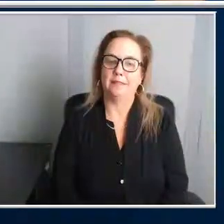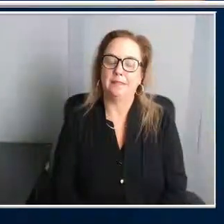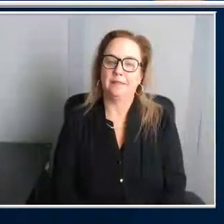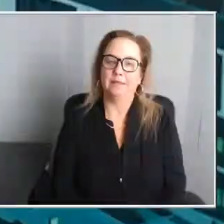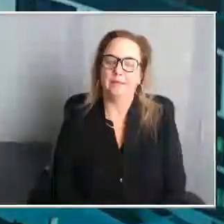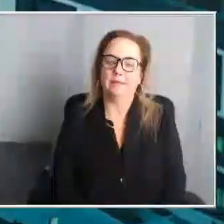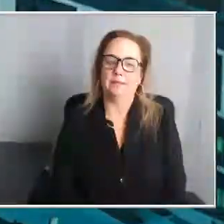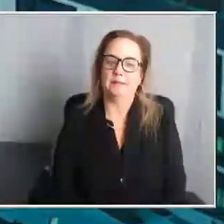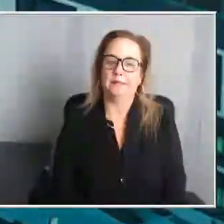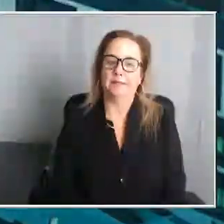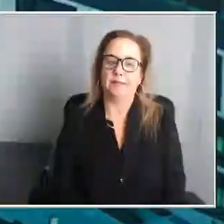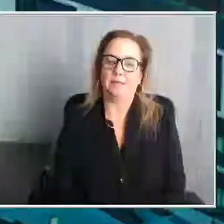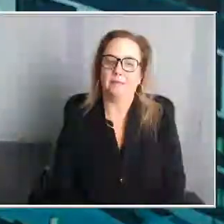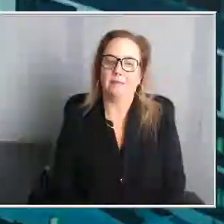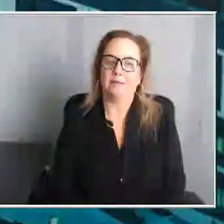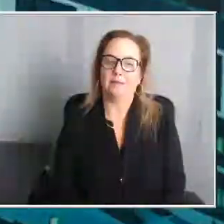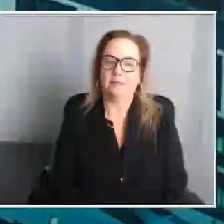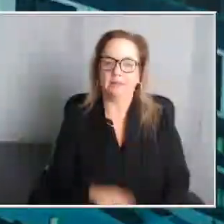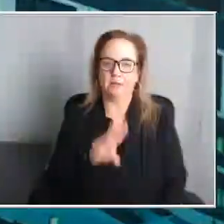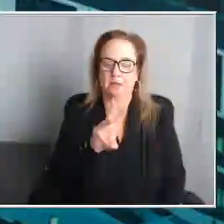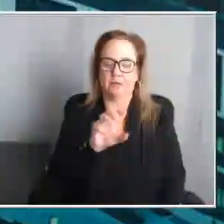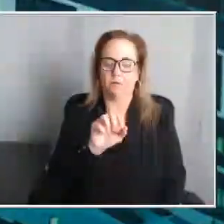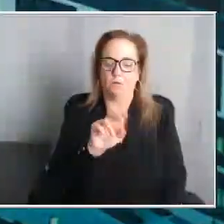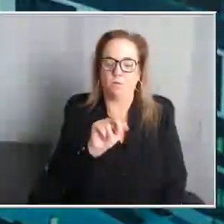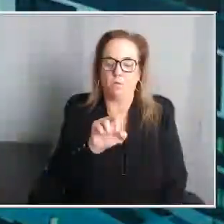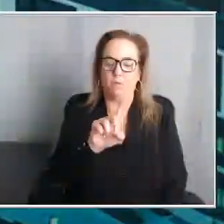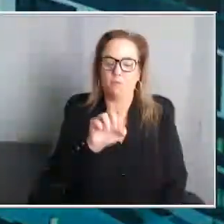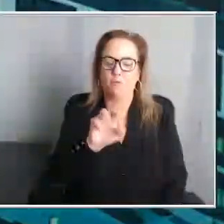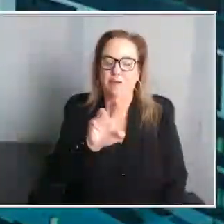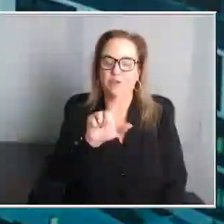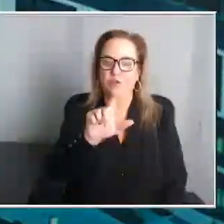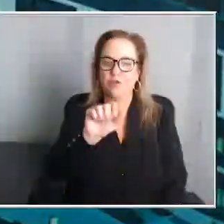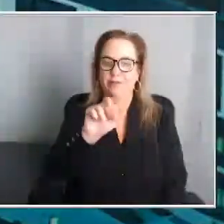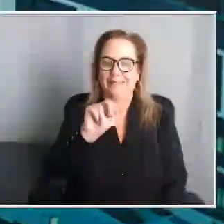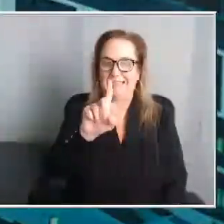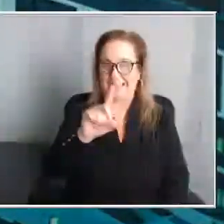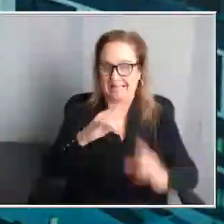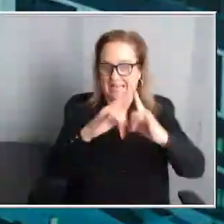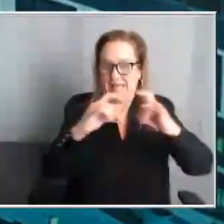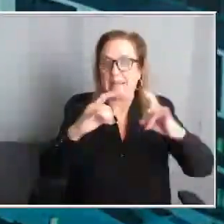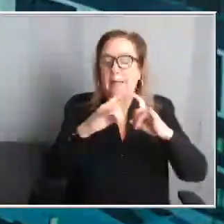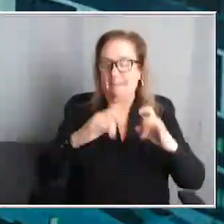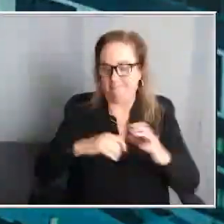I go to Wonderland Camp. It's